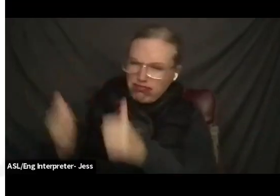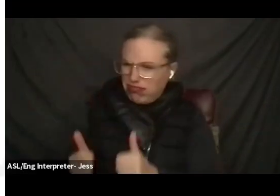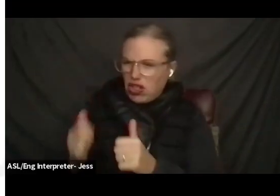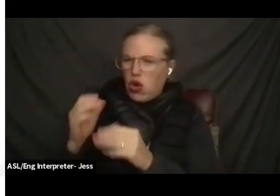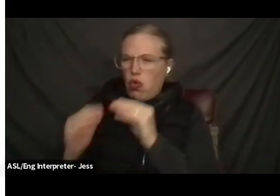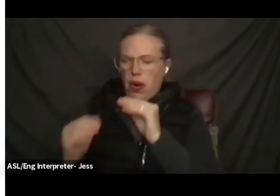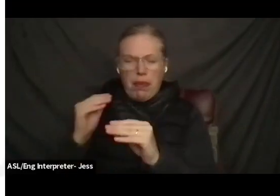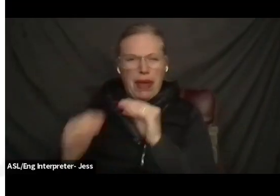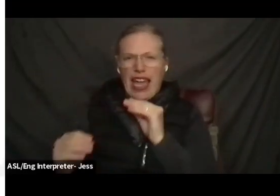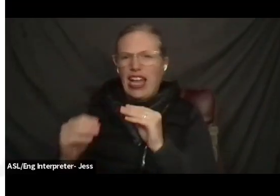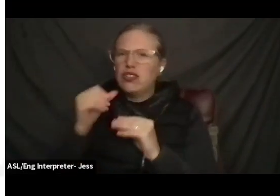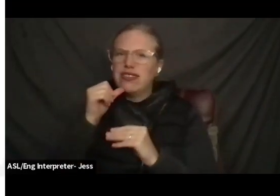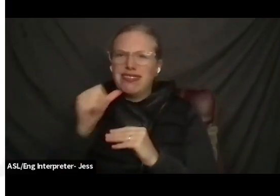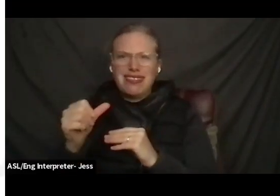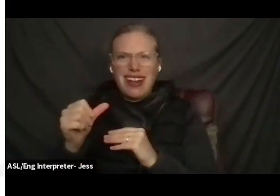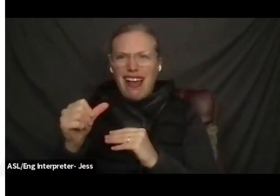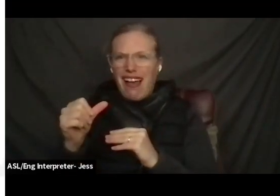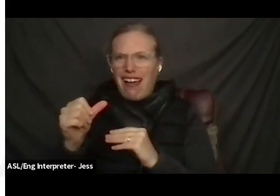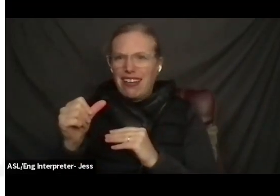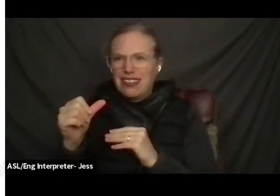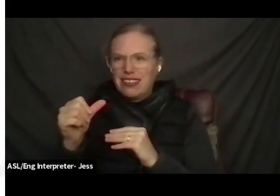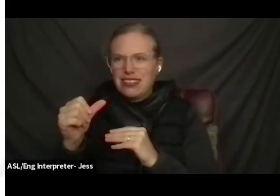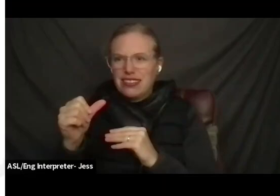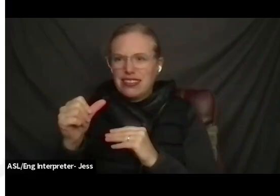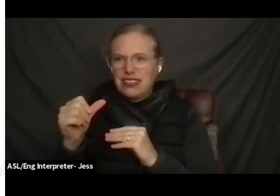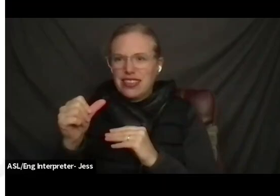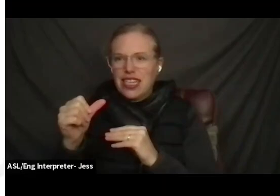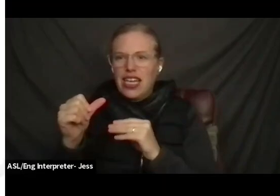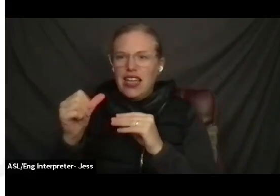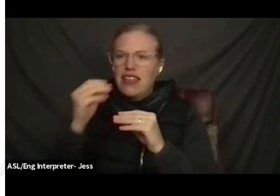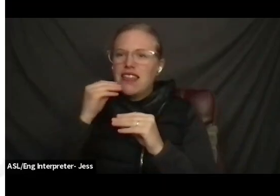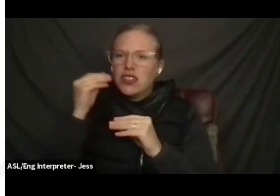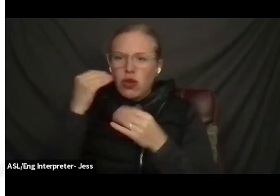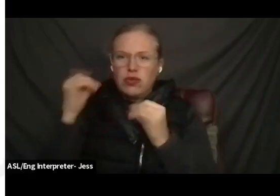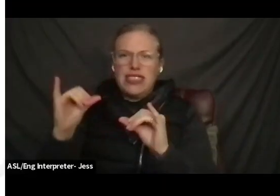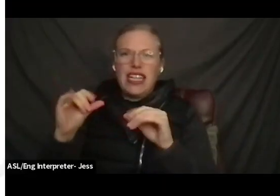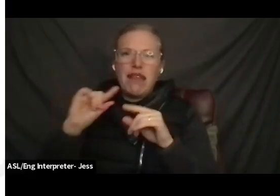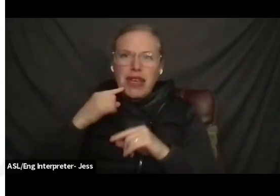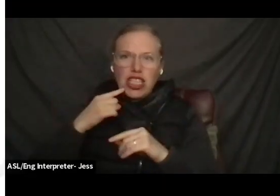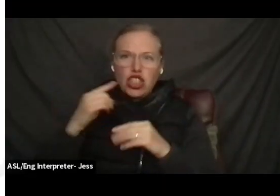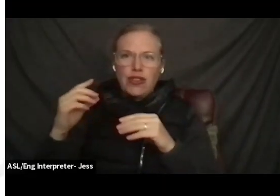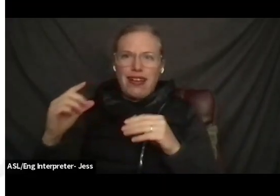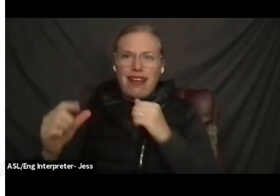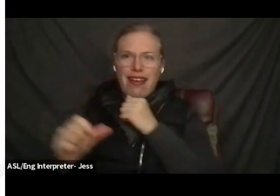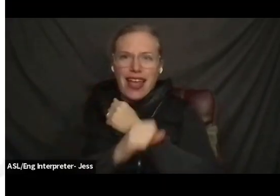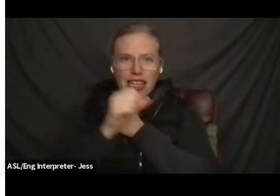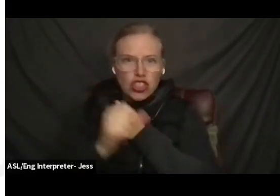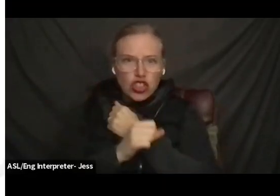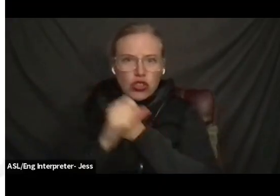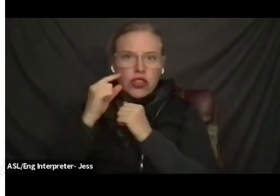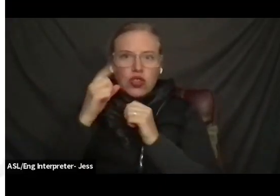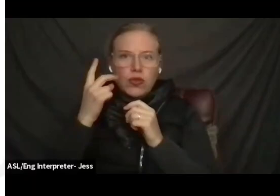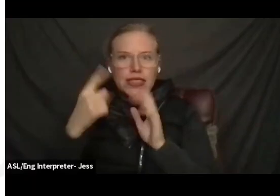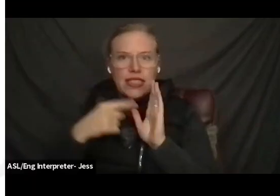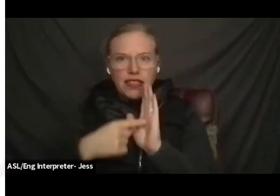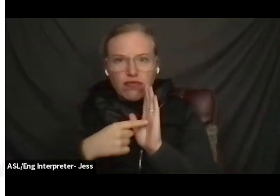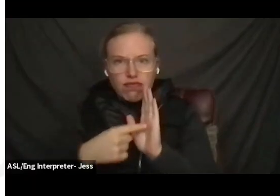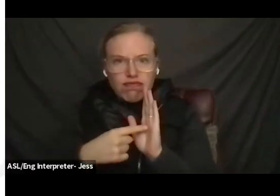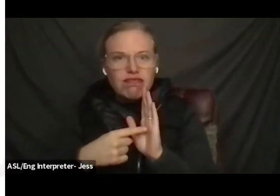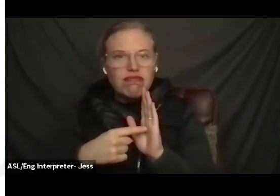are completed, the dwelling will still have major hazards, like you can see on there. Things like